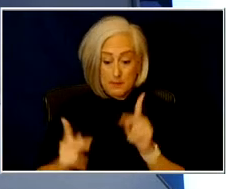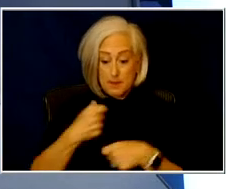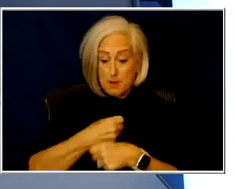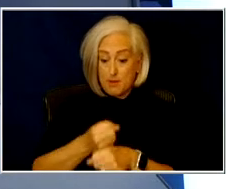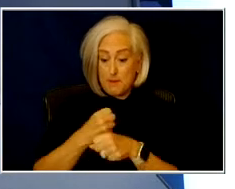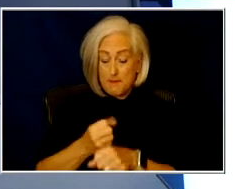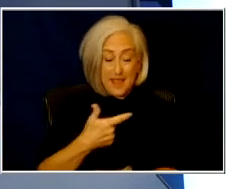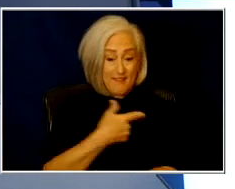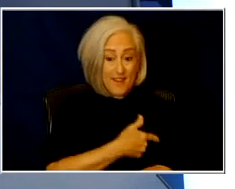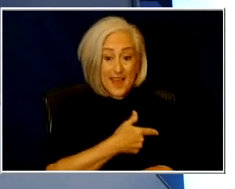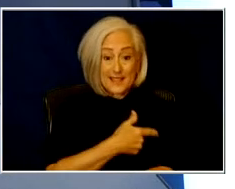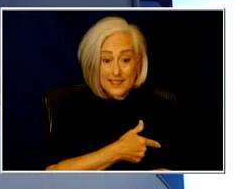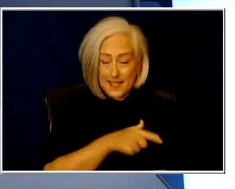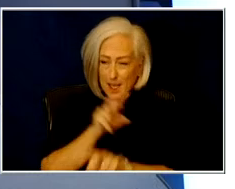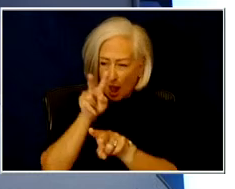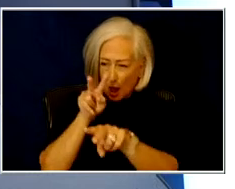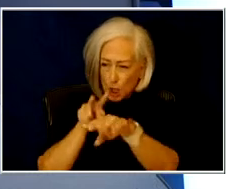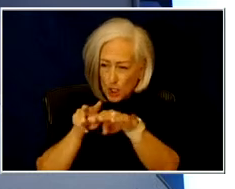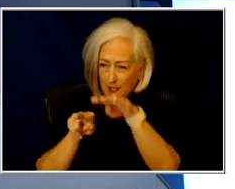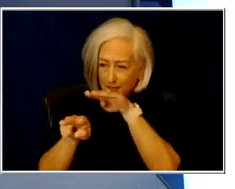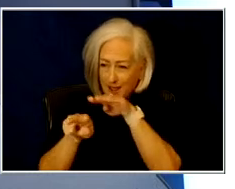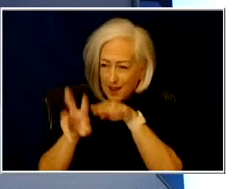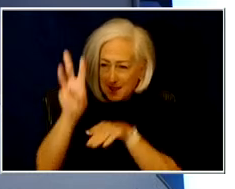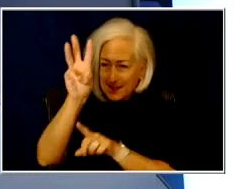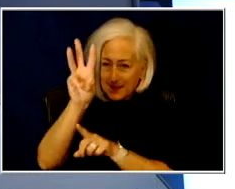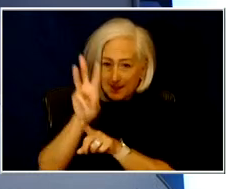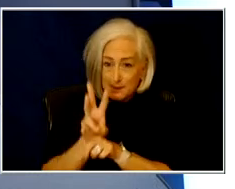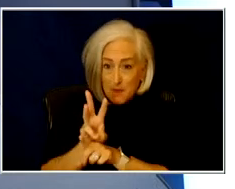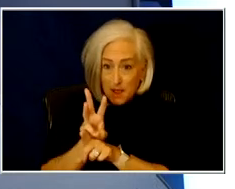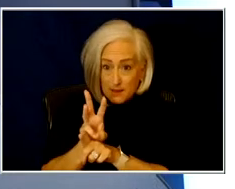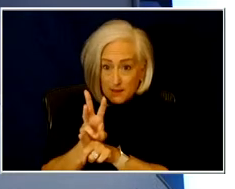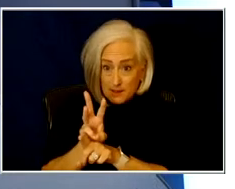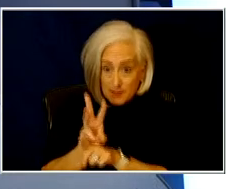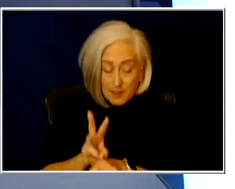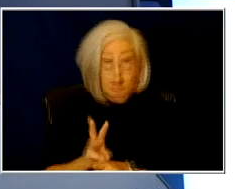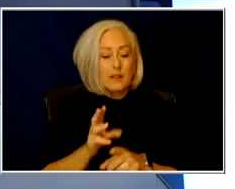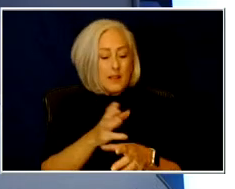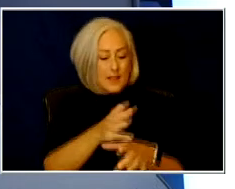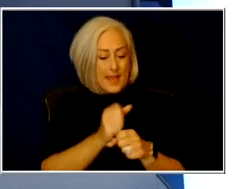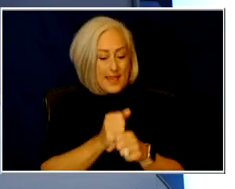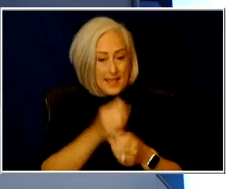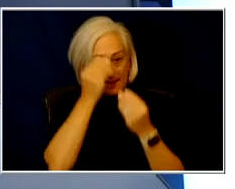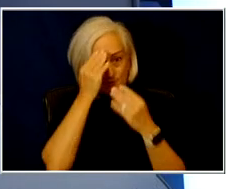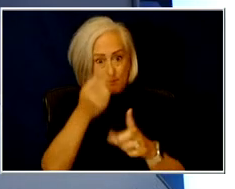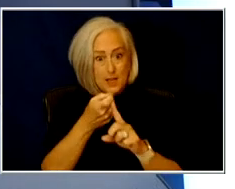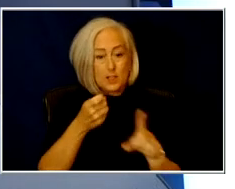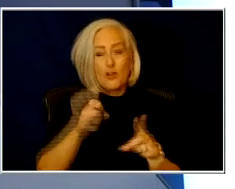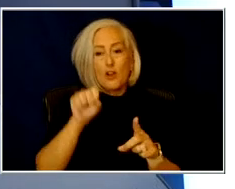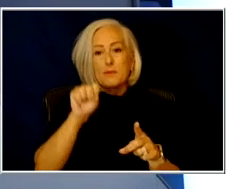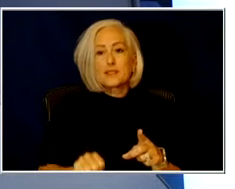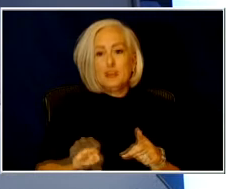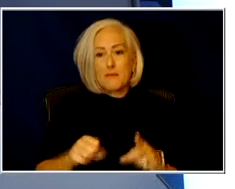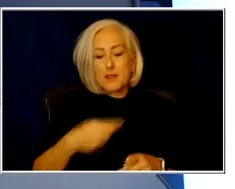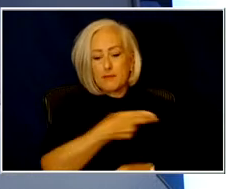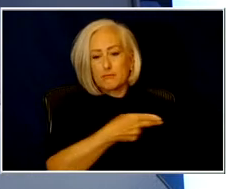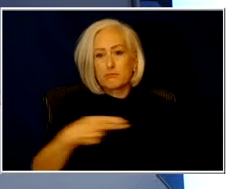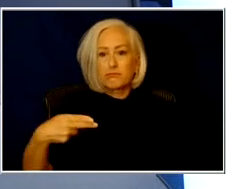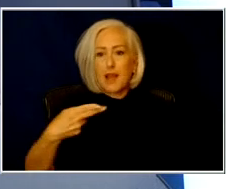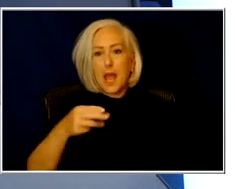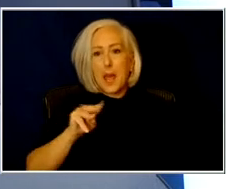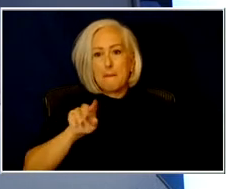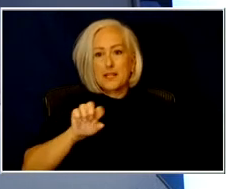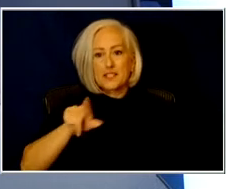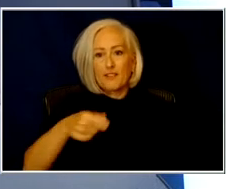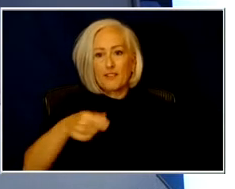most of their information from the southern hemisphere influenza season so they'll look try to look ahead six months and change the influenza vaccine